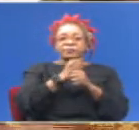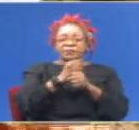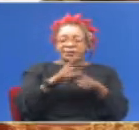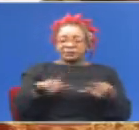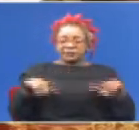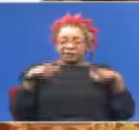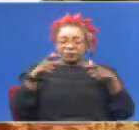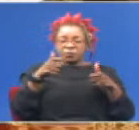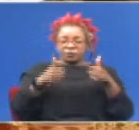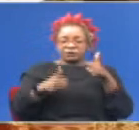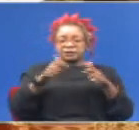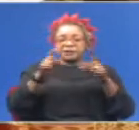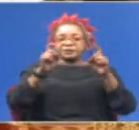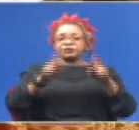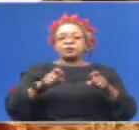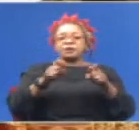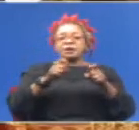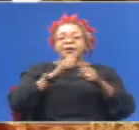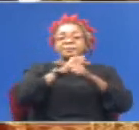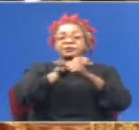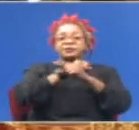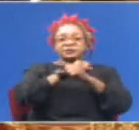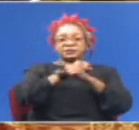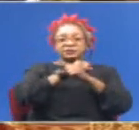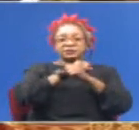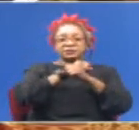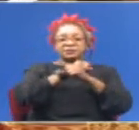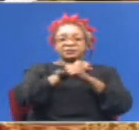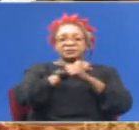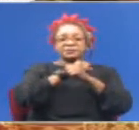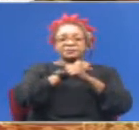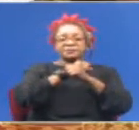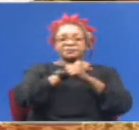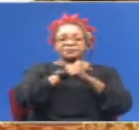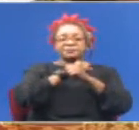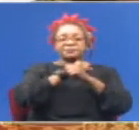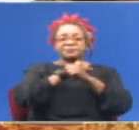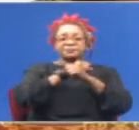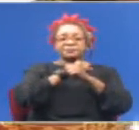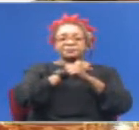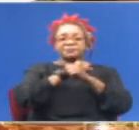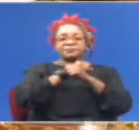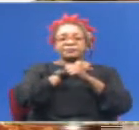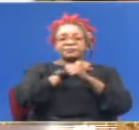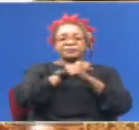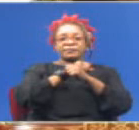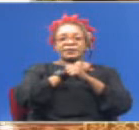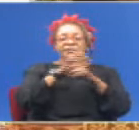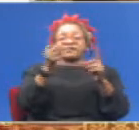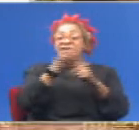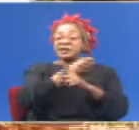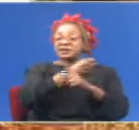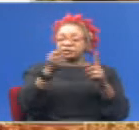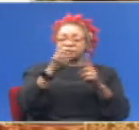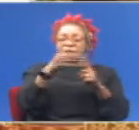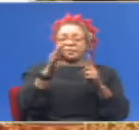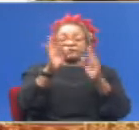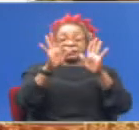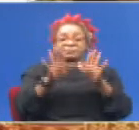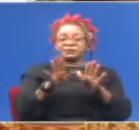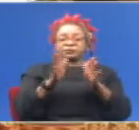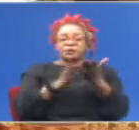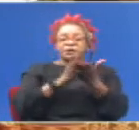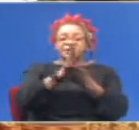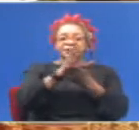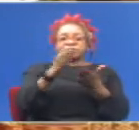protect. We actually protest in the strongest terms possible about this violation of the fundamental rights of our